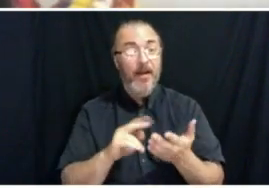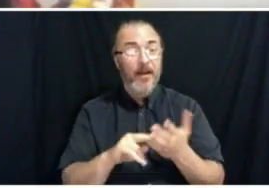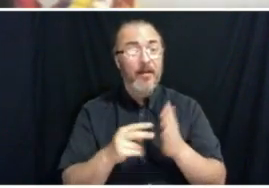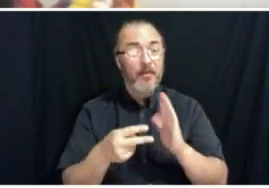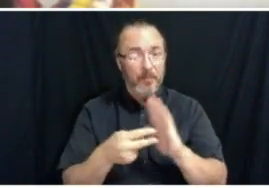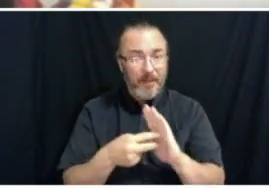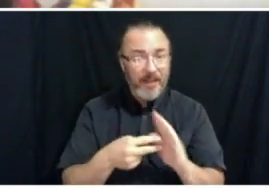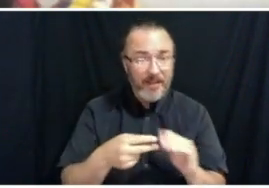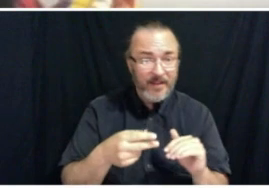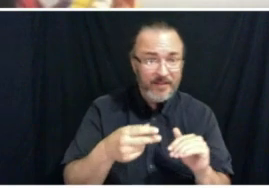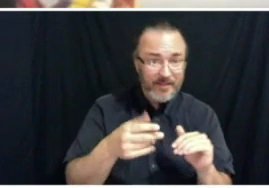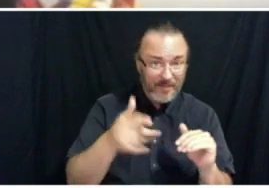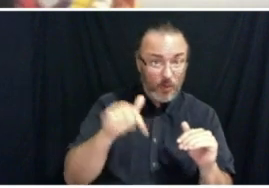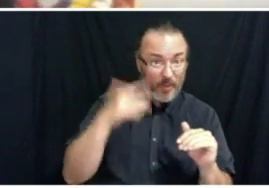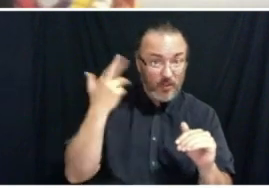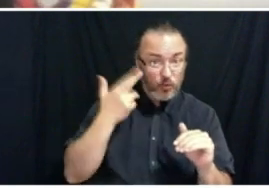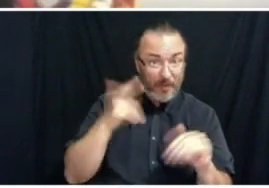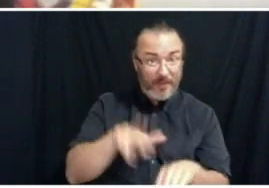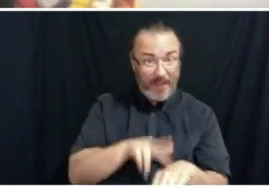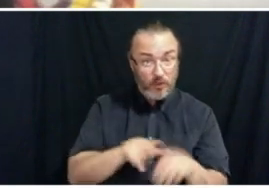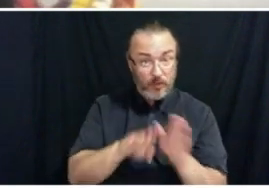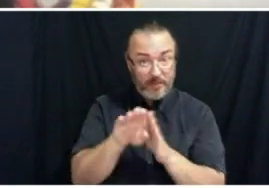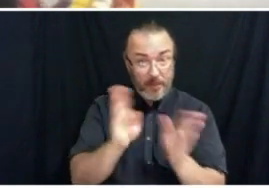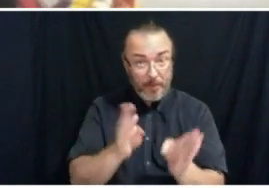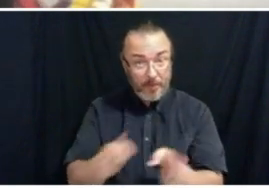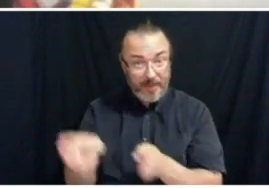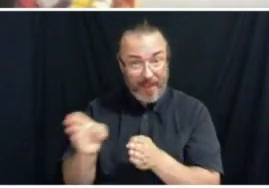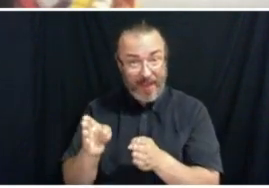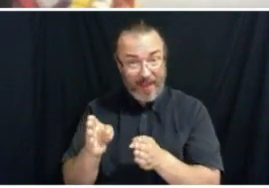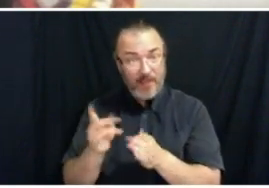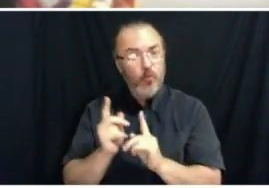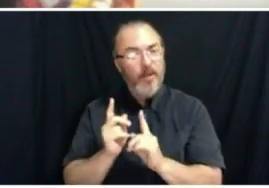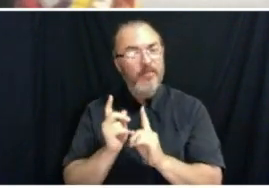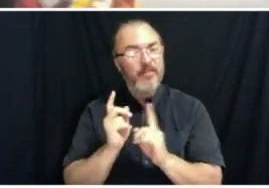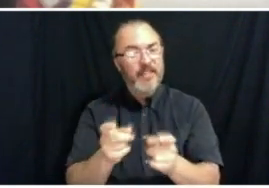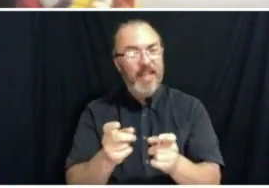this reason, the National Development Plan has dedicated a specific